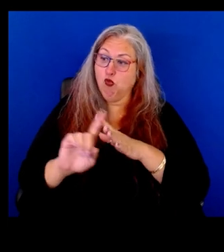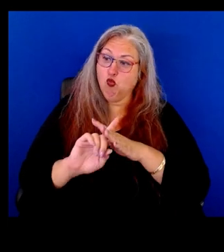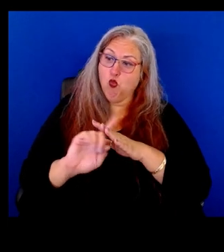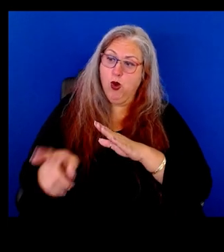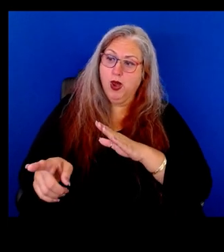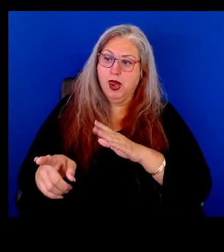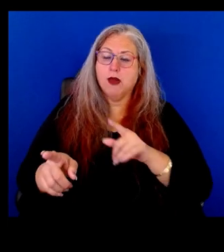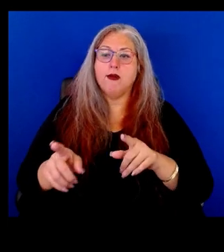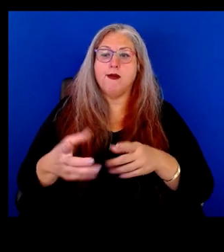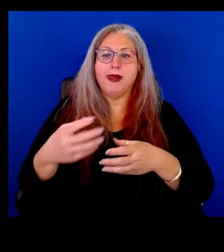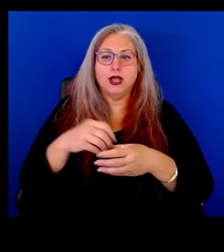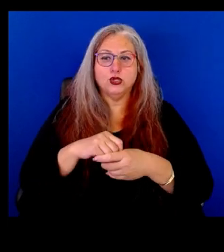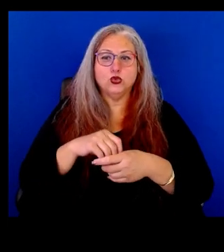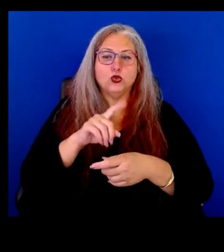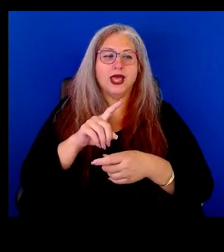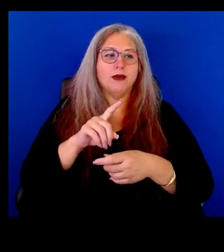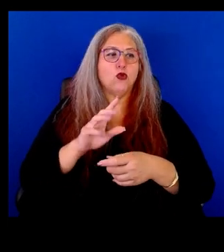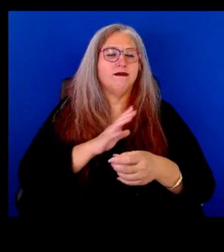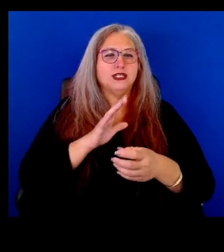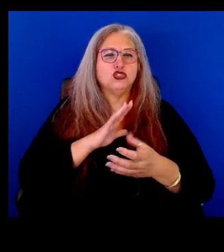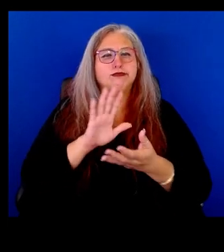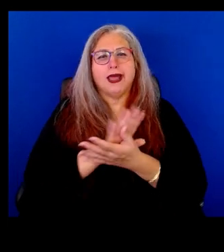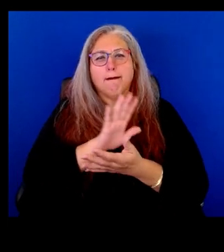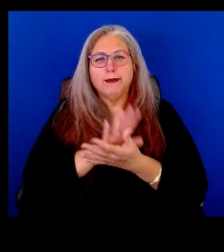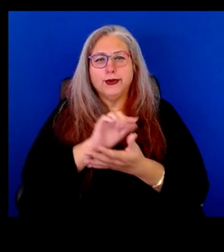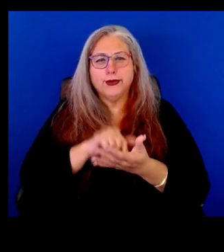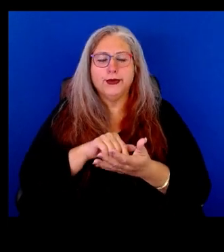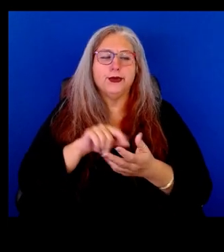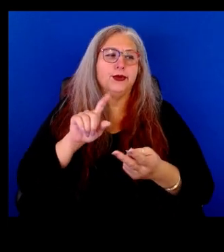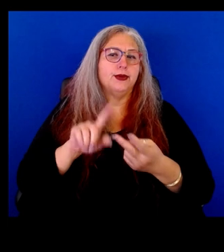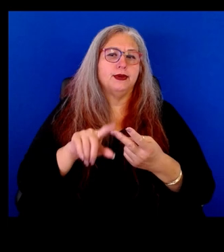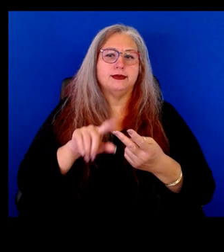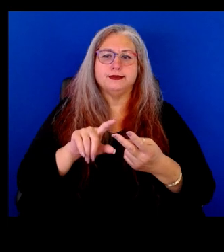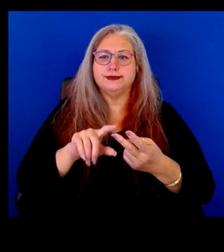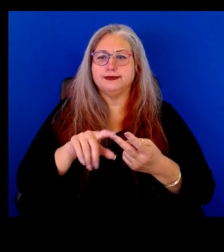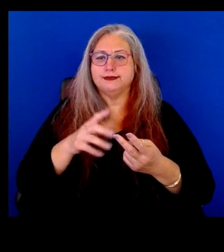to run away. This included their official papers,